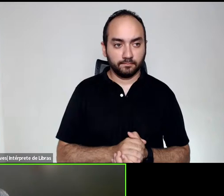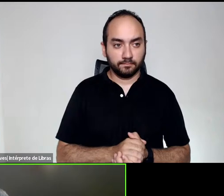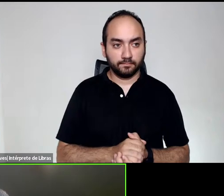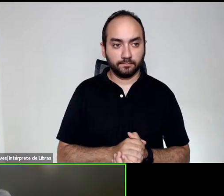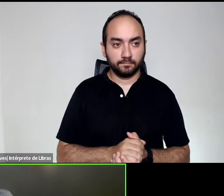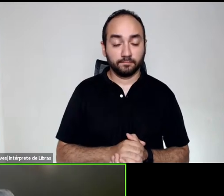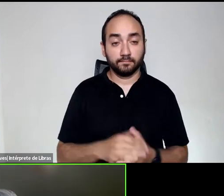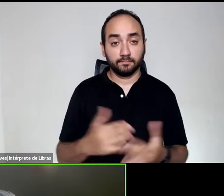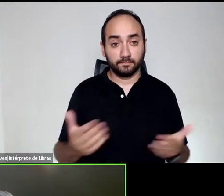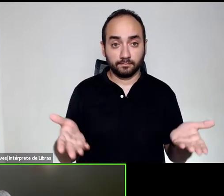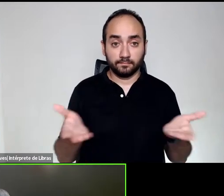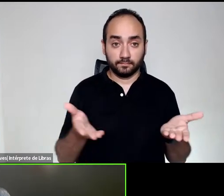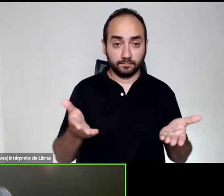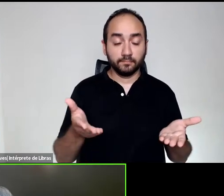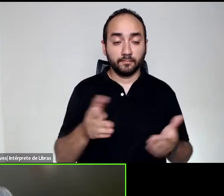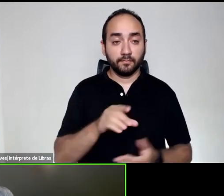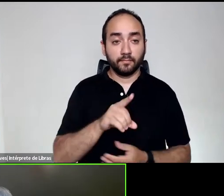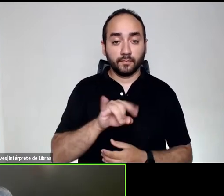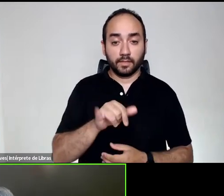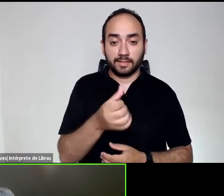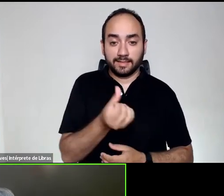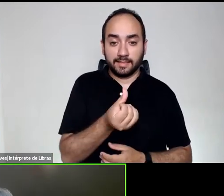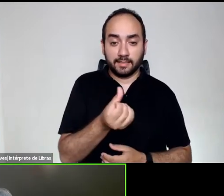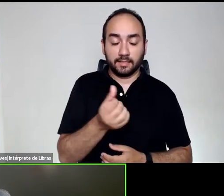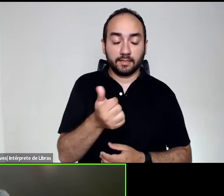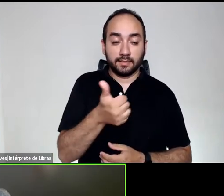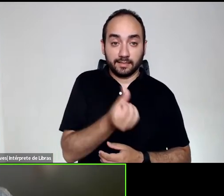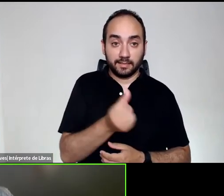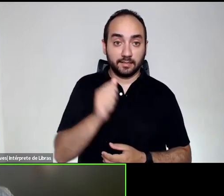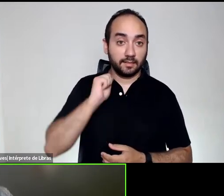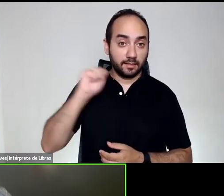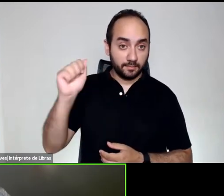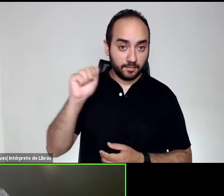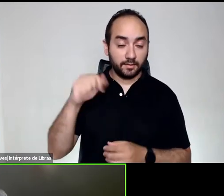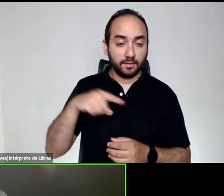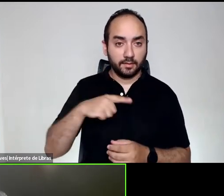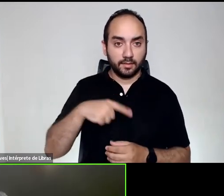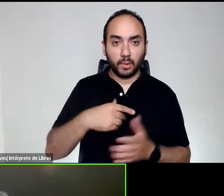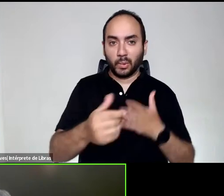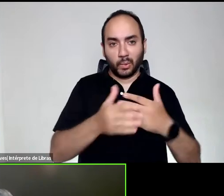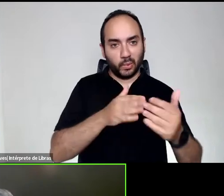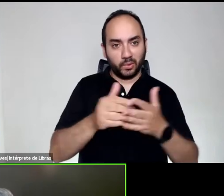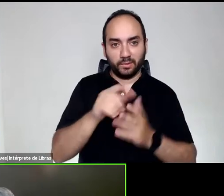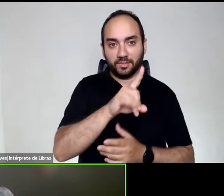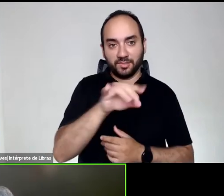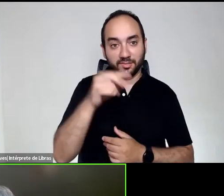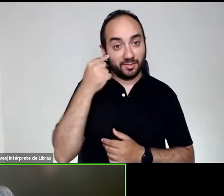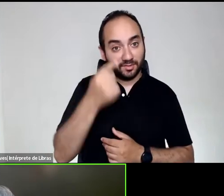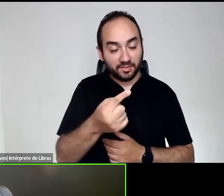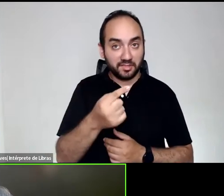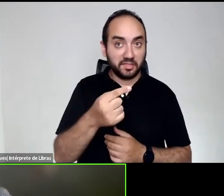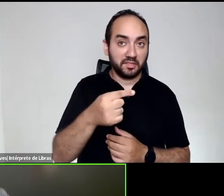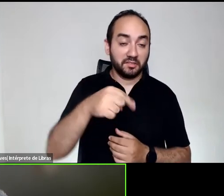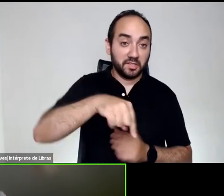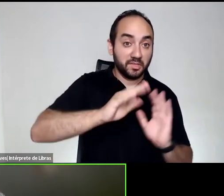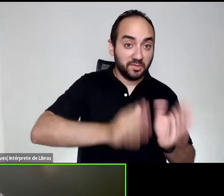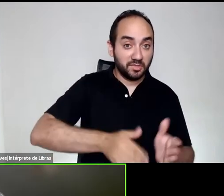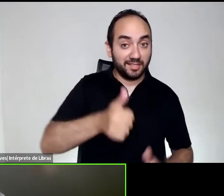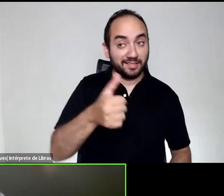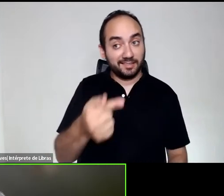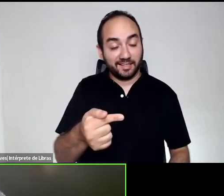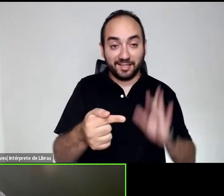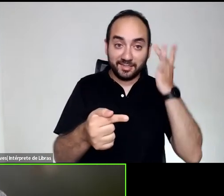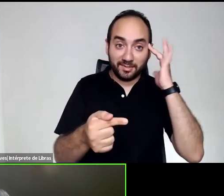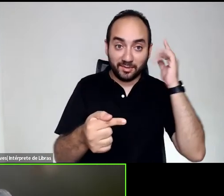April 16th, or whatever day you're celebrating it, whether it be the 15th or maybe even the next day, the 17th, make it a day